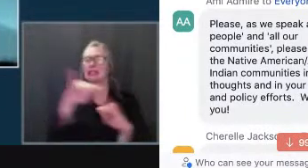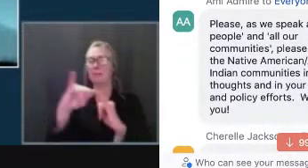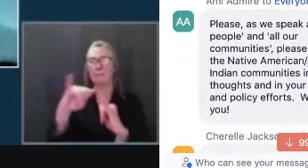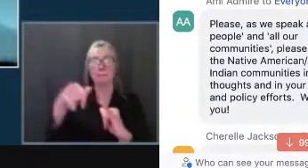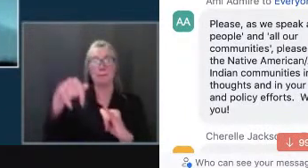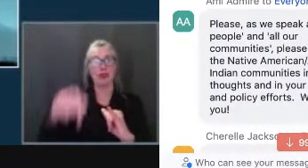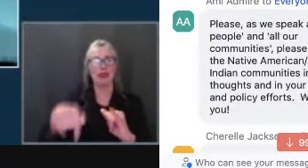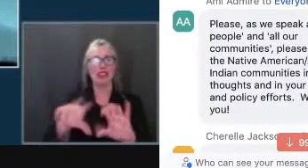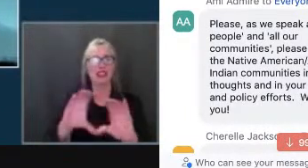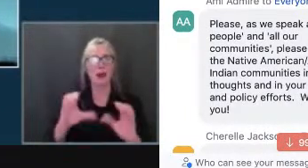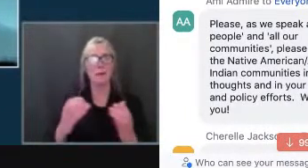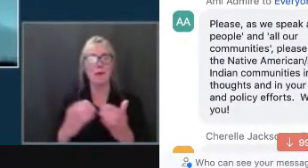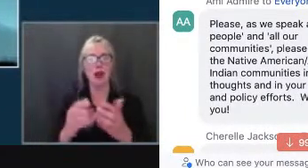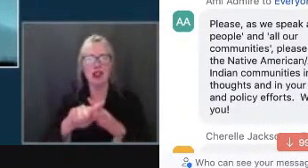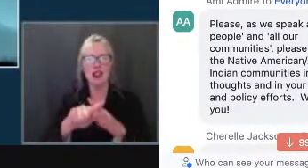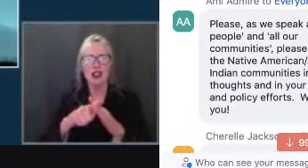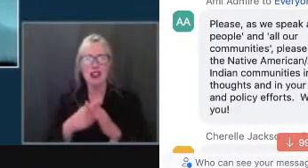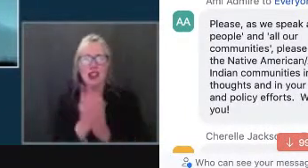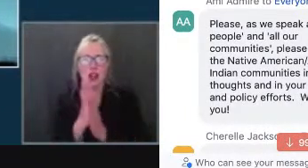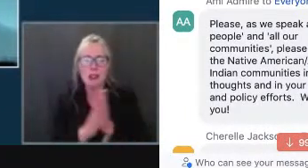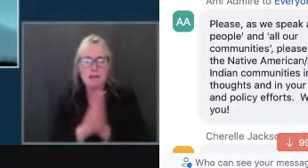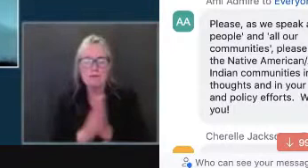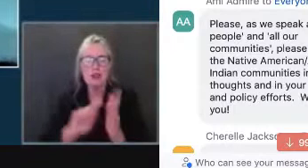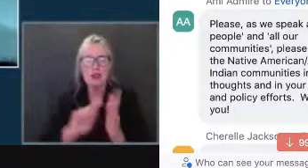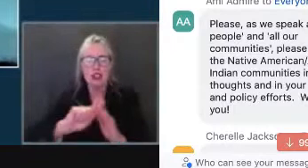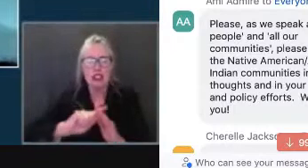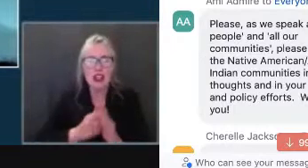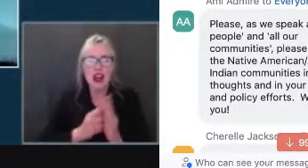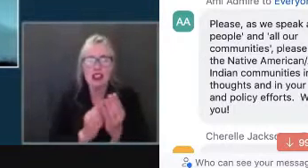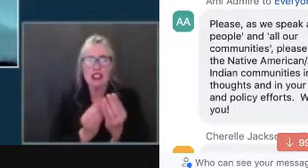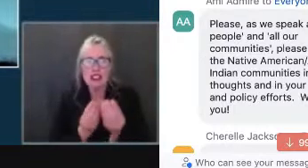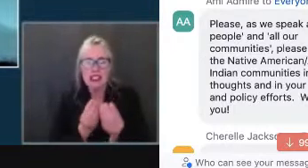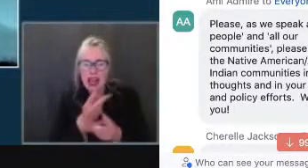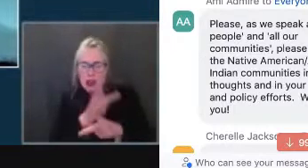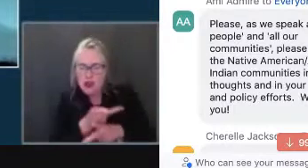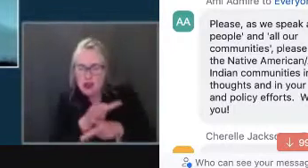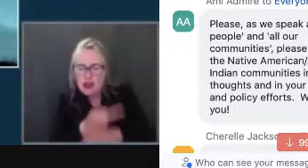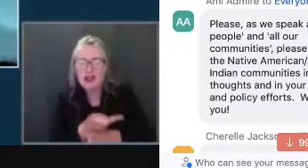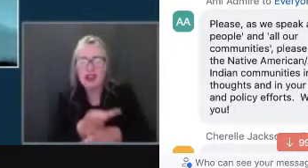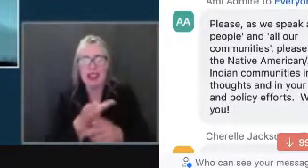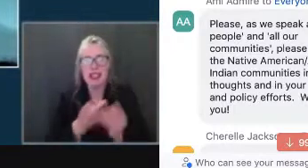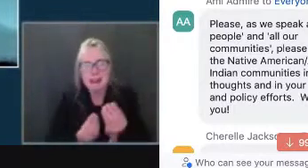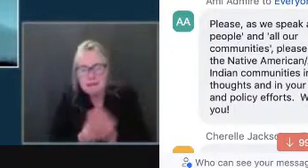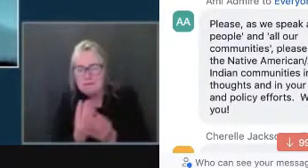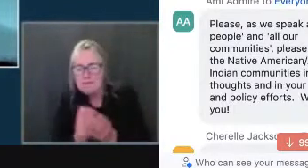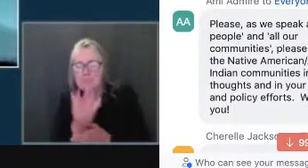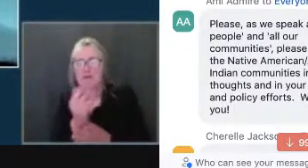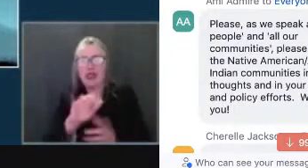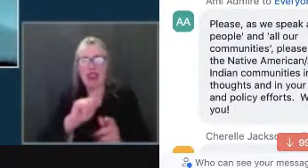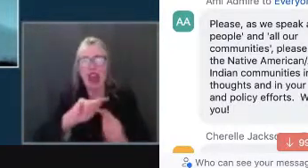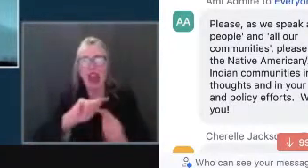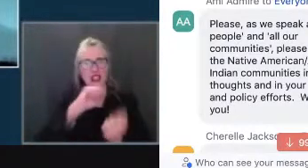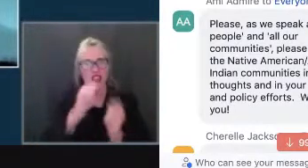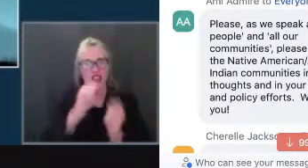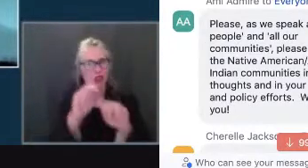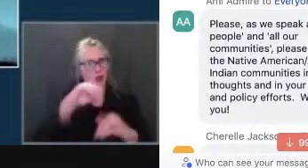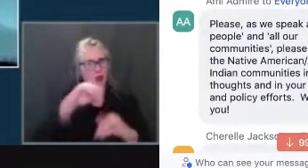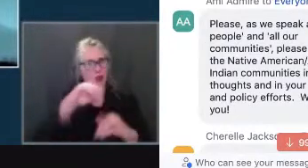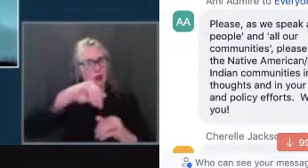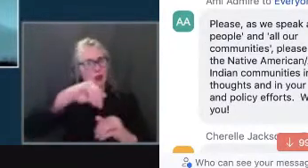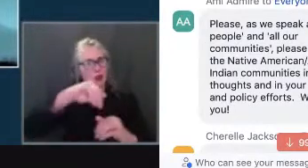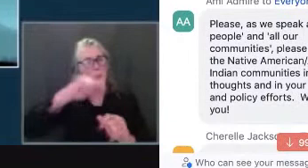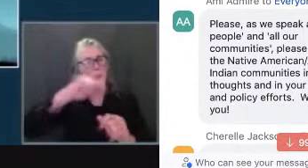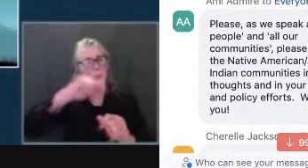party that incubates and catalyzes the change that we so desperately need across the world. And this is a beautiful